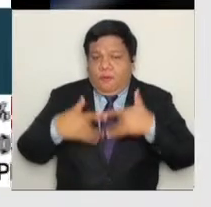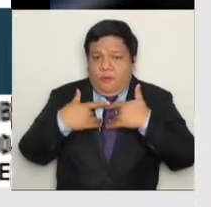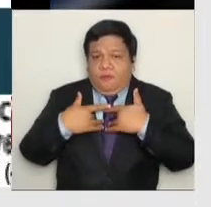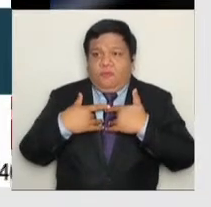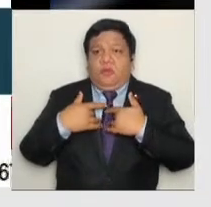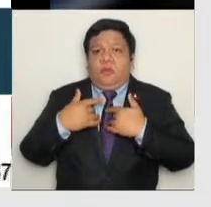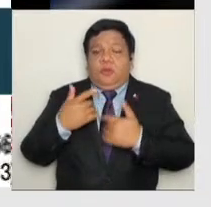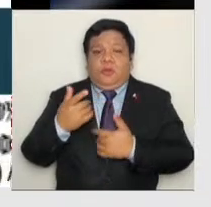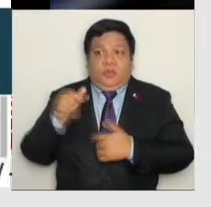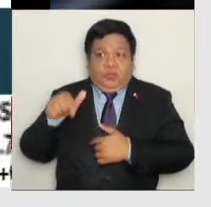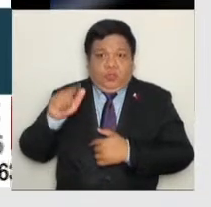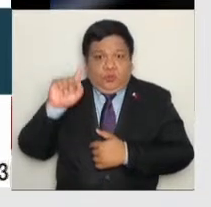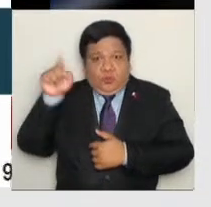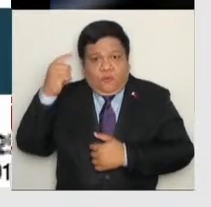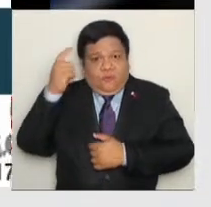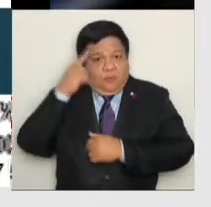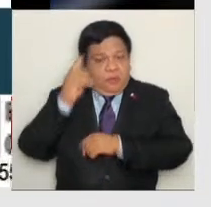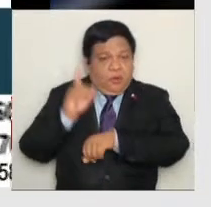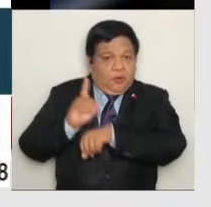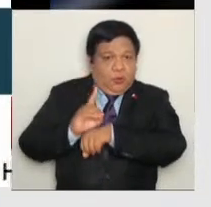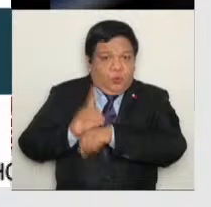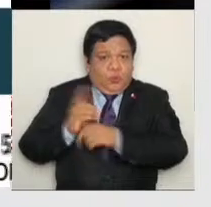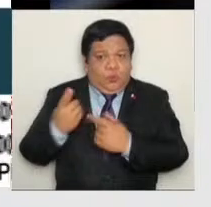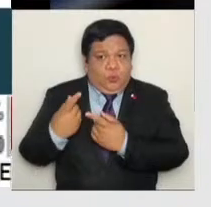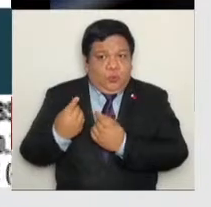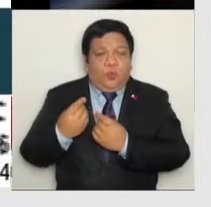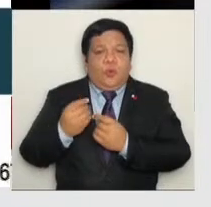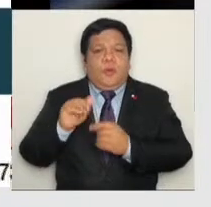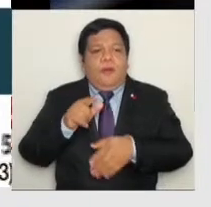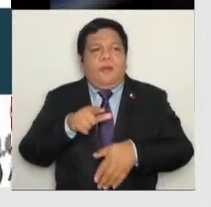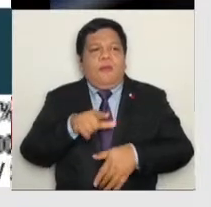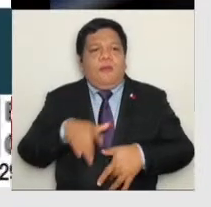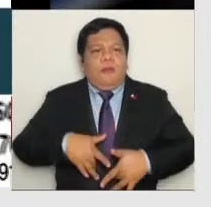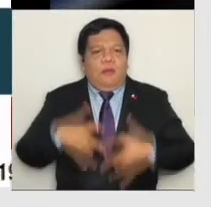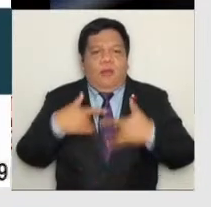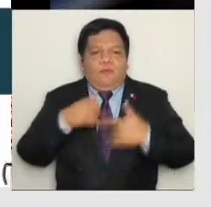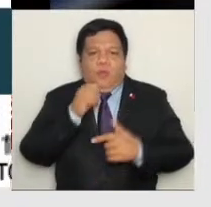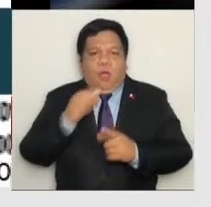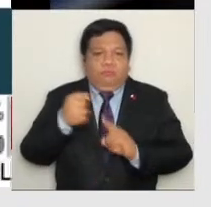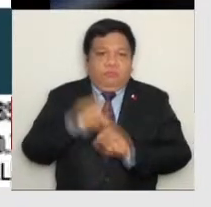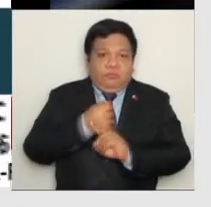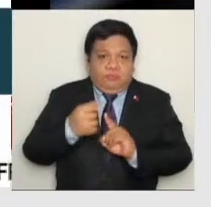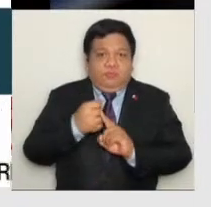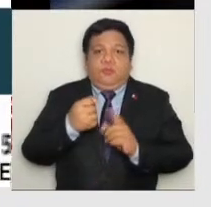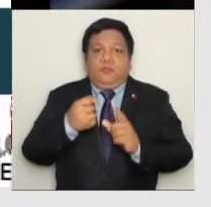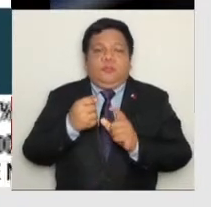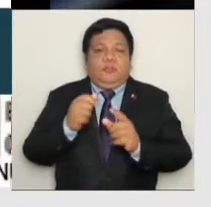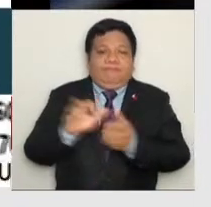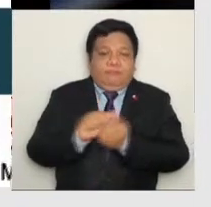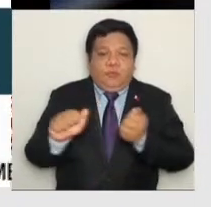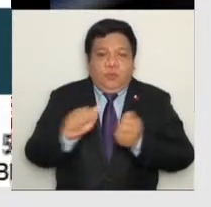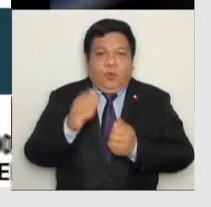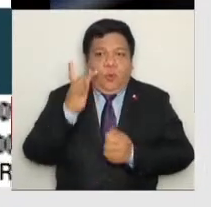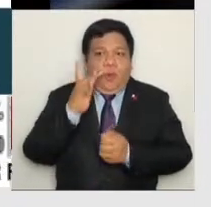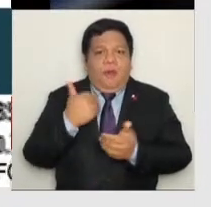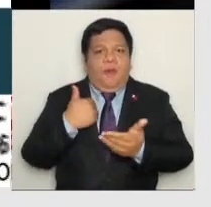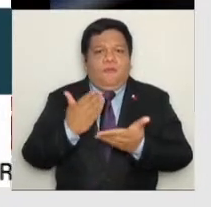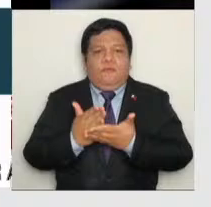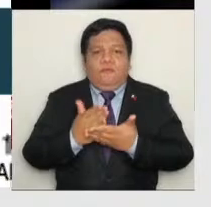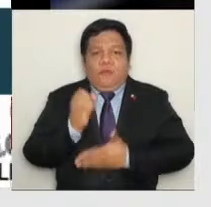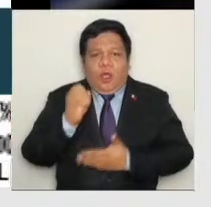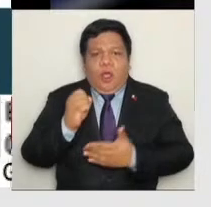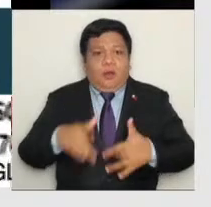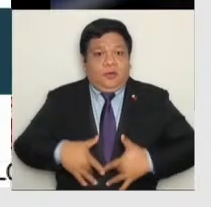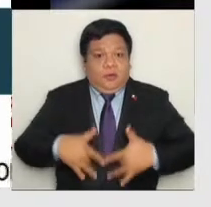not be violated. It is a guarantee that because the right to life is non-derogable, that it